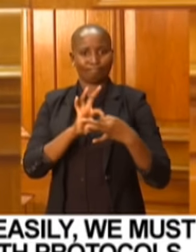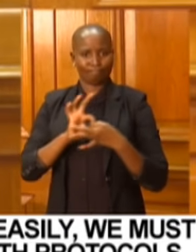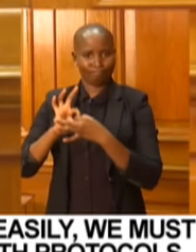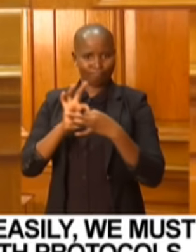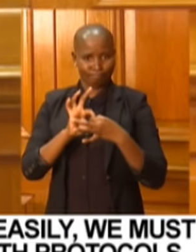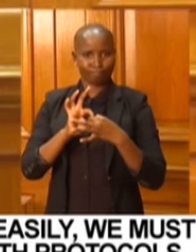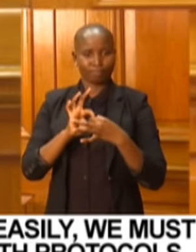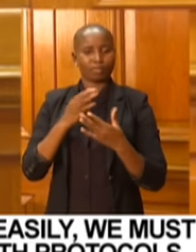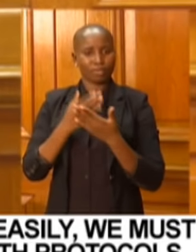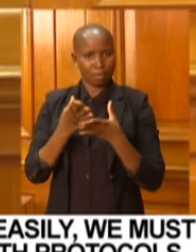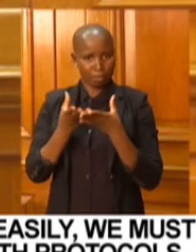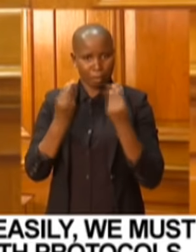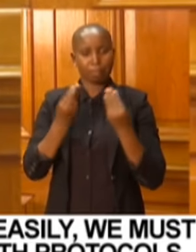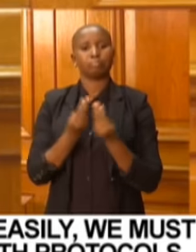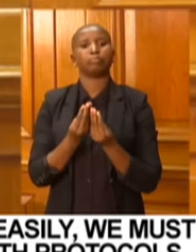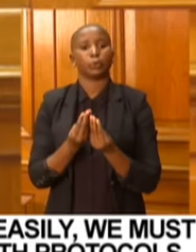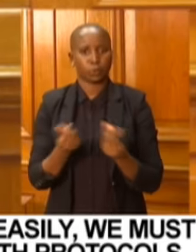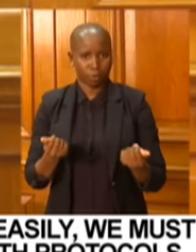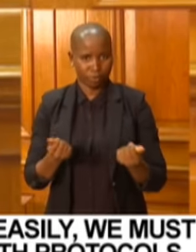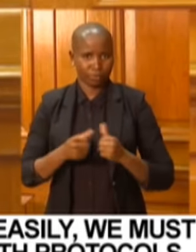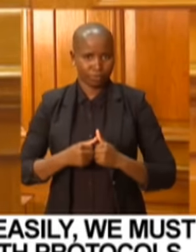us agree that